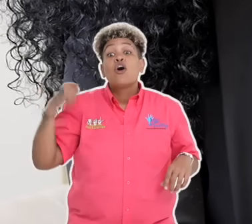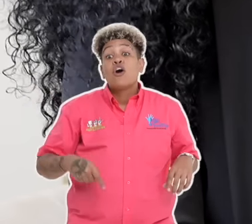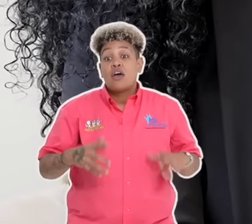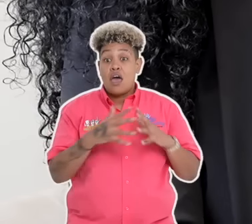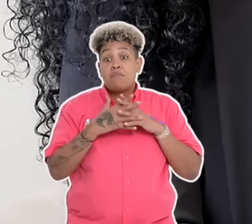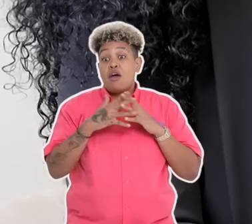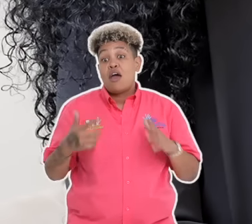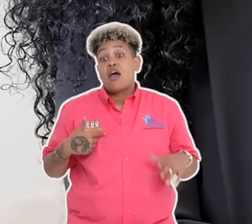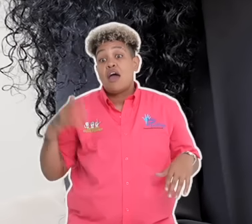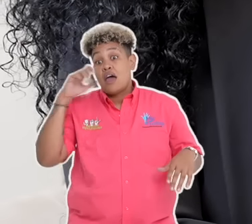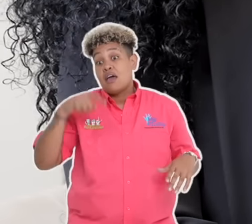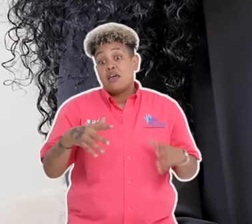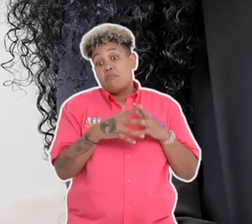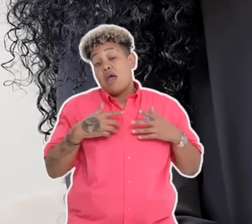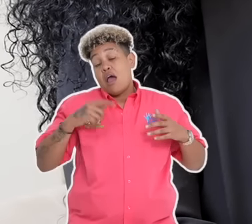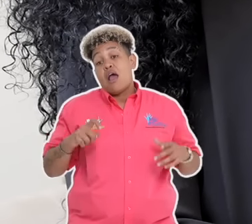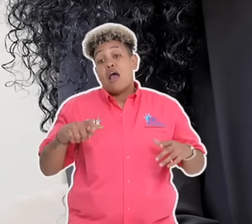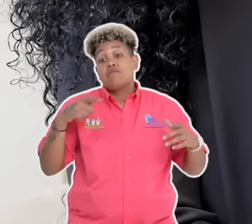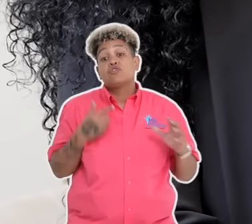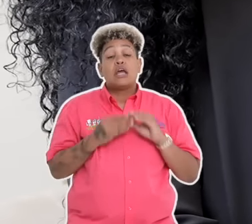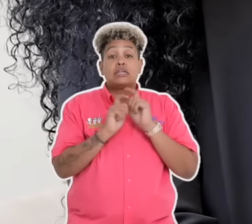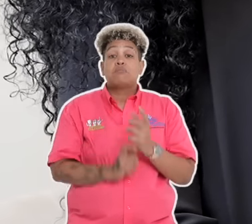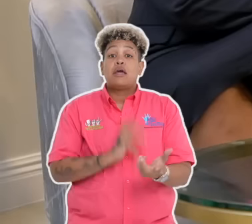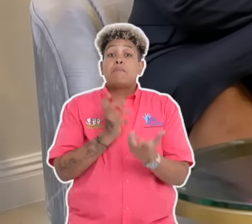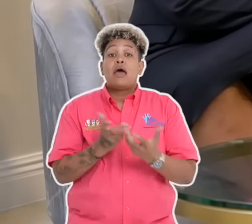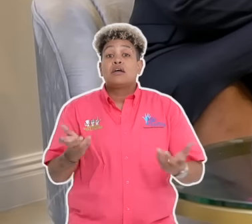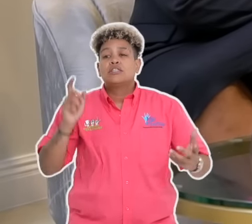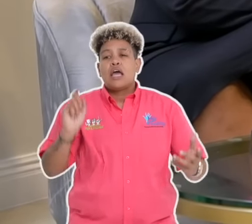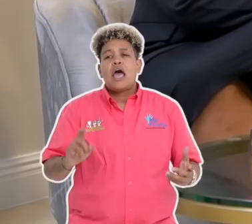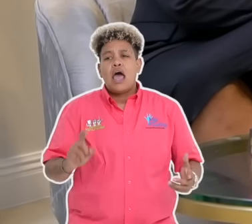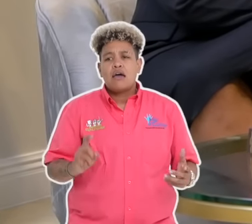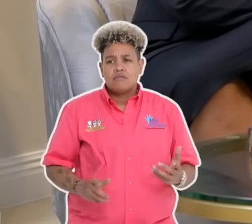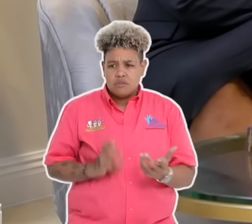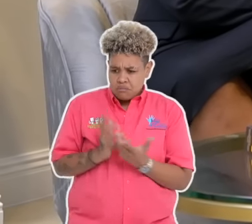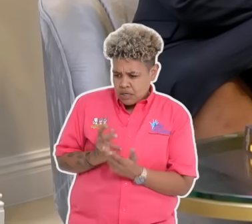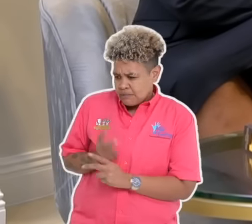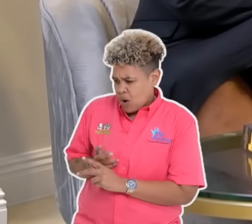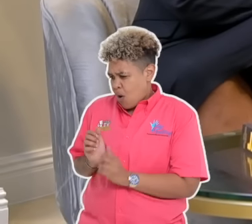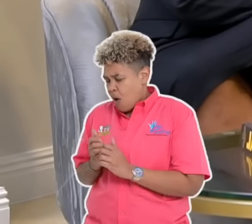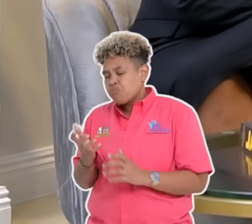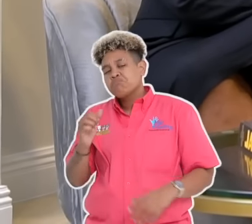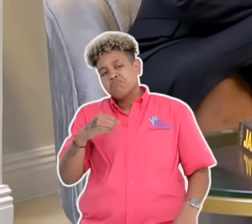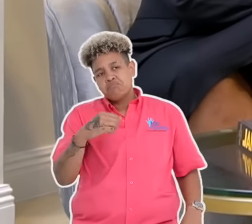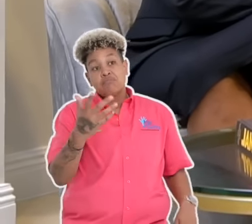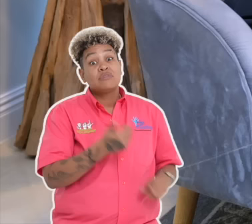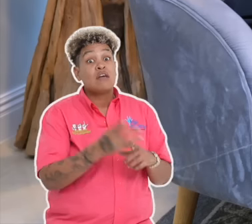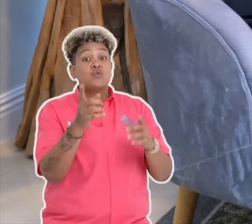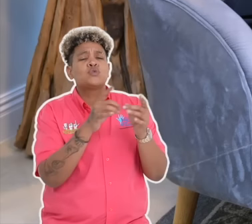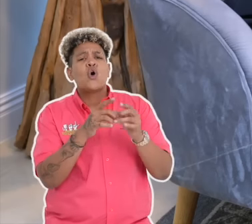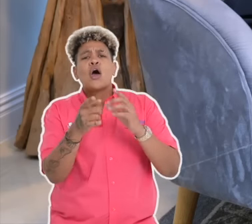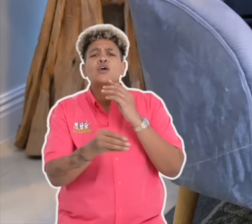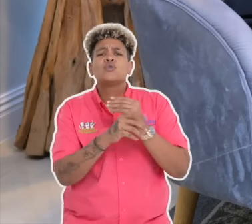that is this America? I guess this is America and I have to just adapt. And you just have to be resilient and have to work resilient. It out.